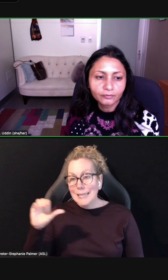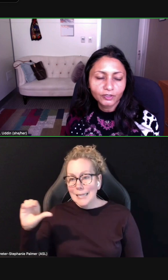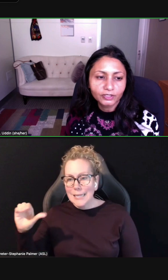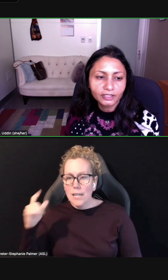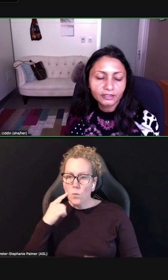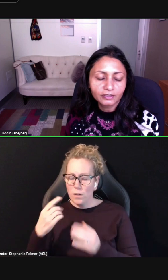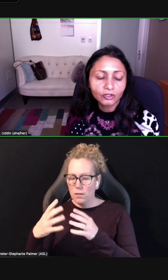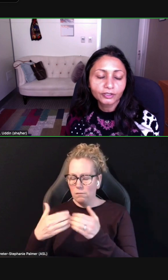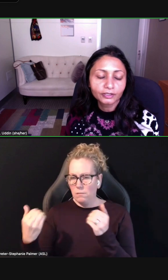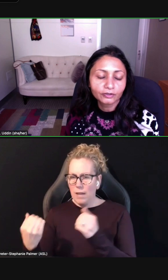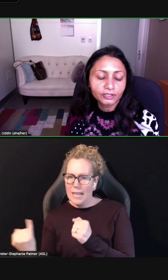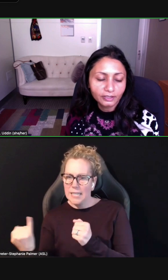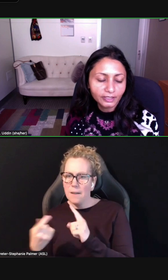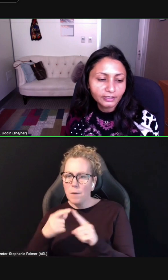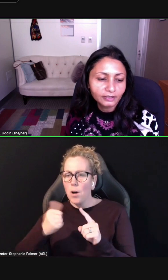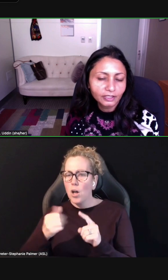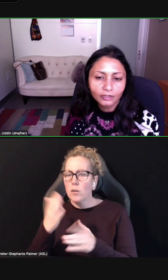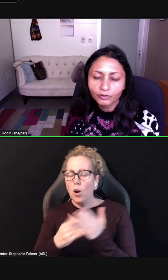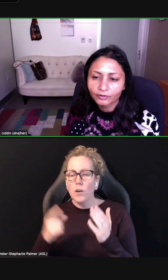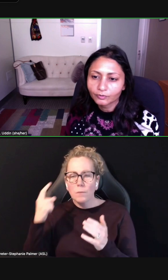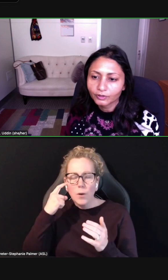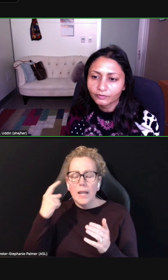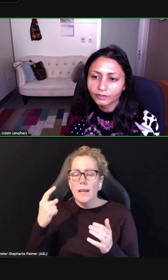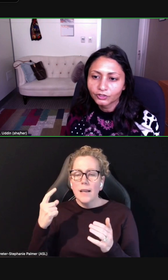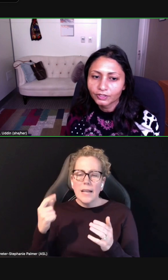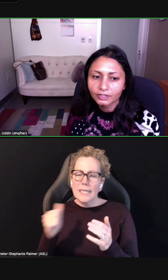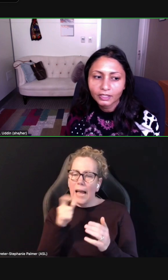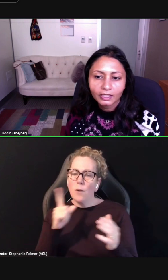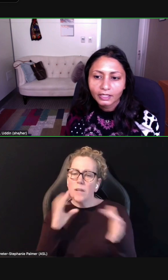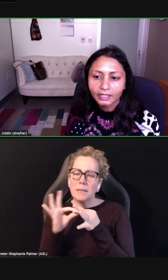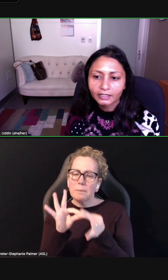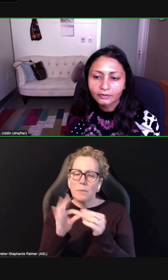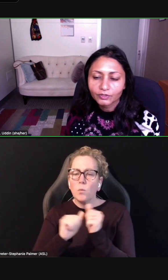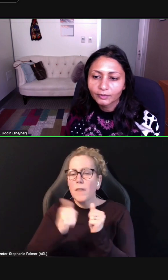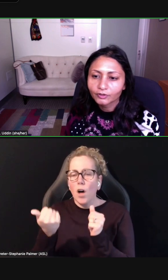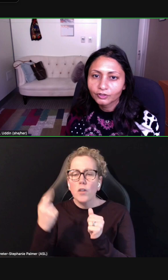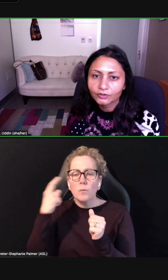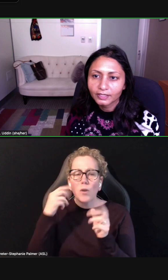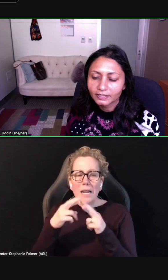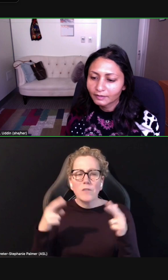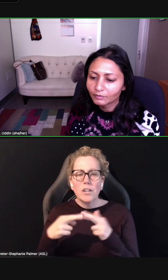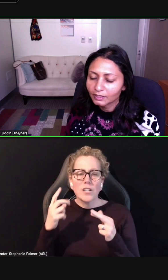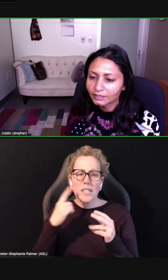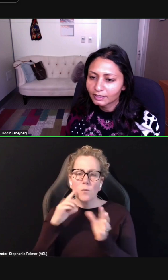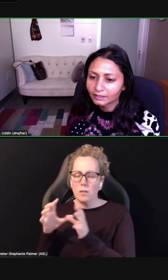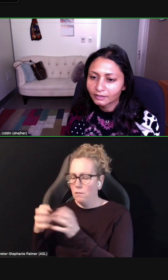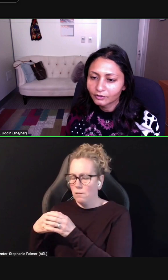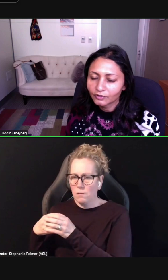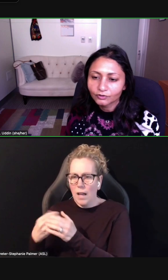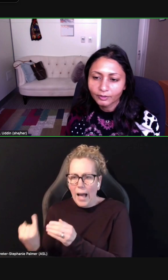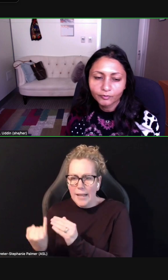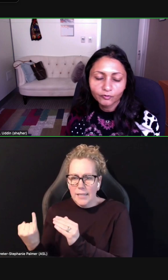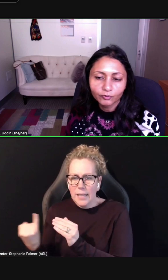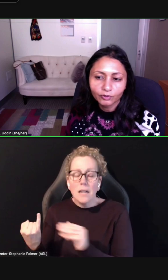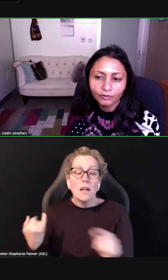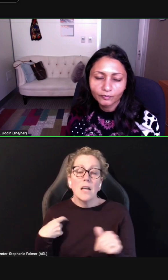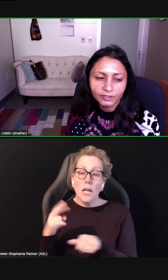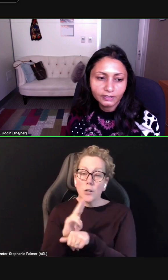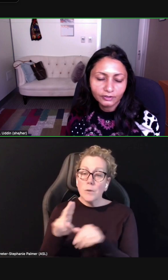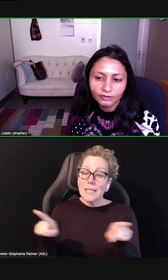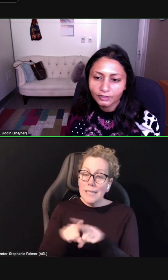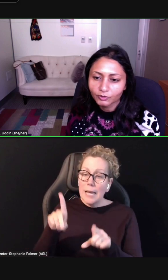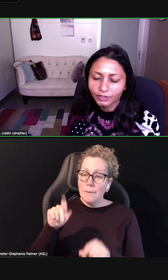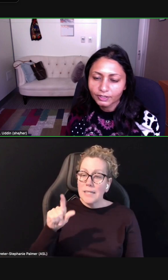and that it wasn't as talking or as connected with other brain regions. And he was able to use that same data set I described